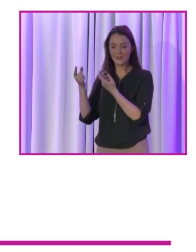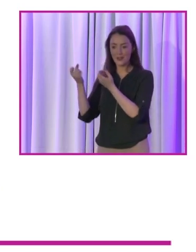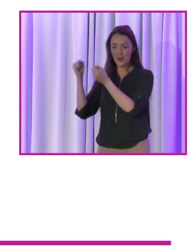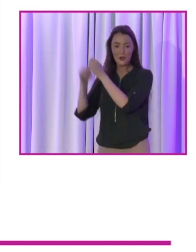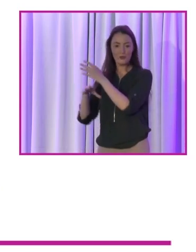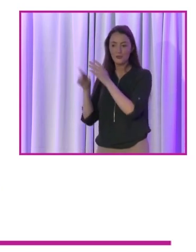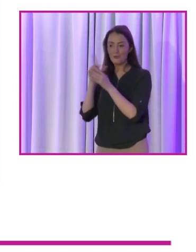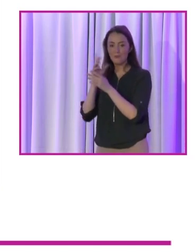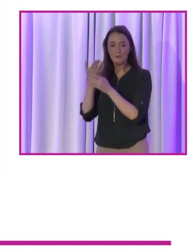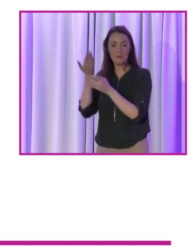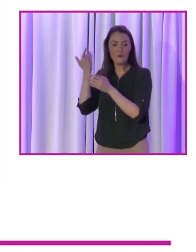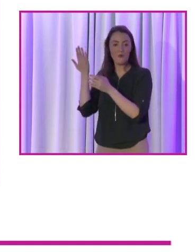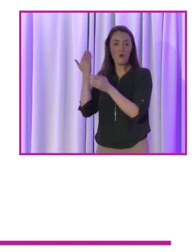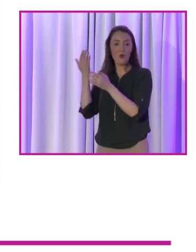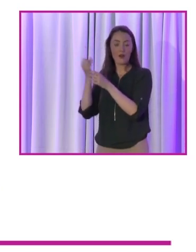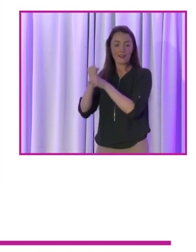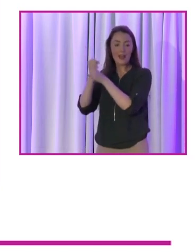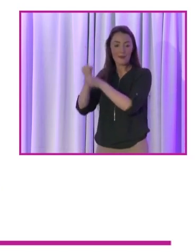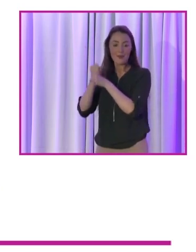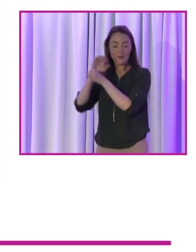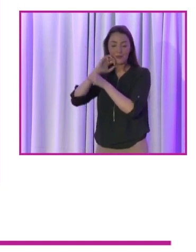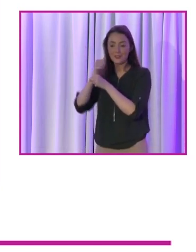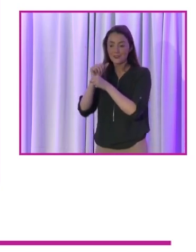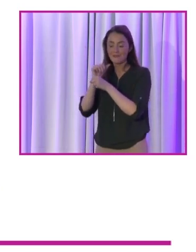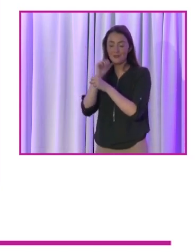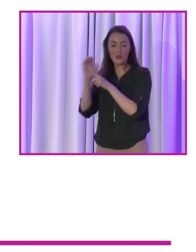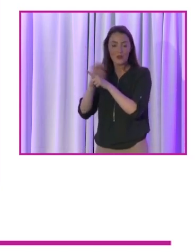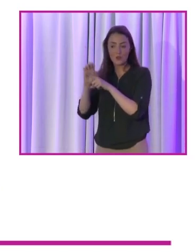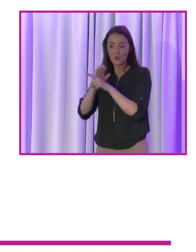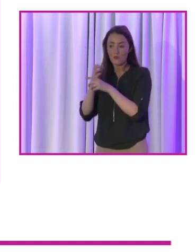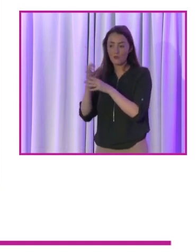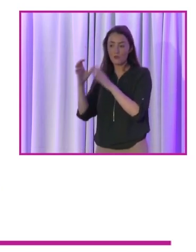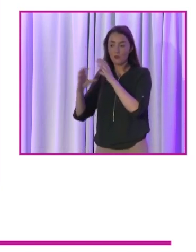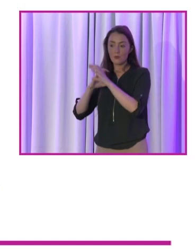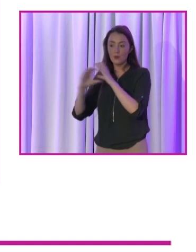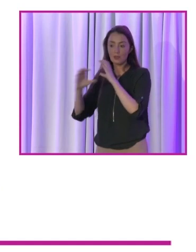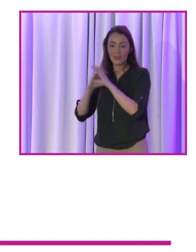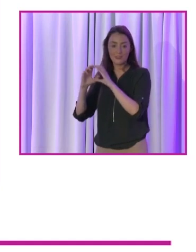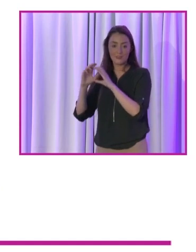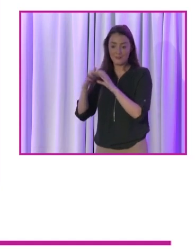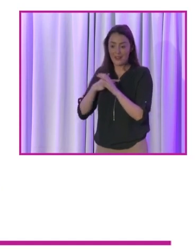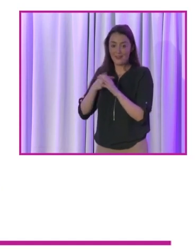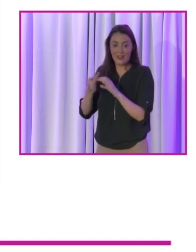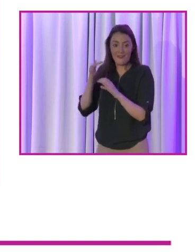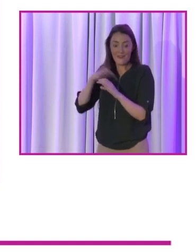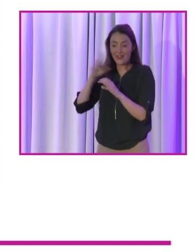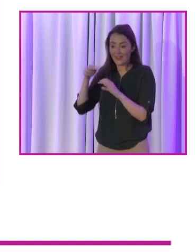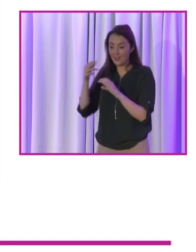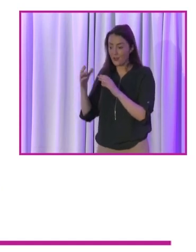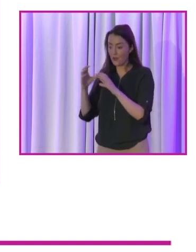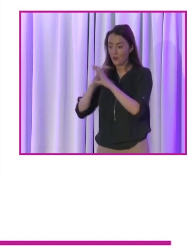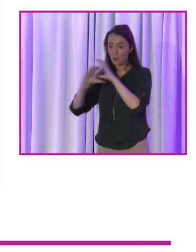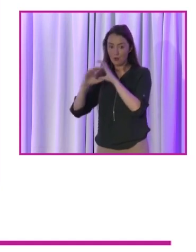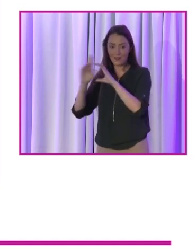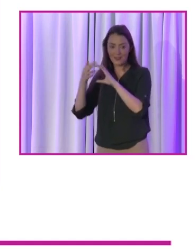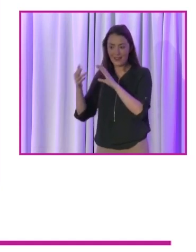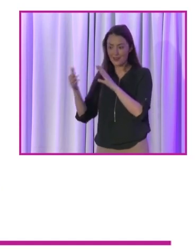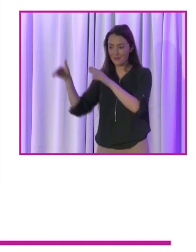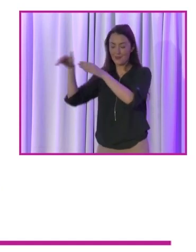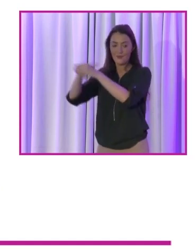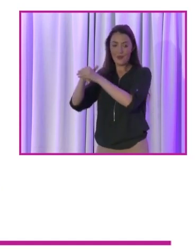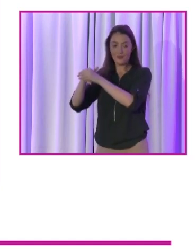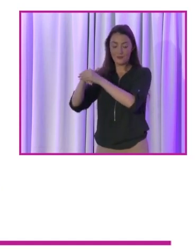to communication. If I could not communicate, I could not participate. My first language is